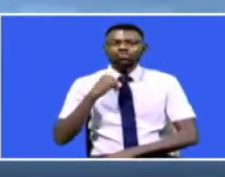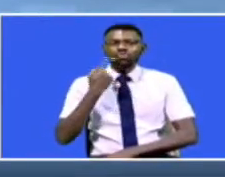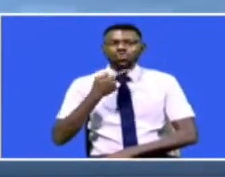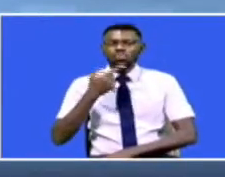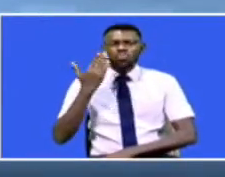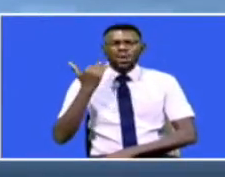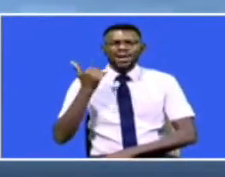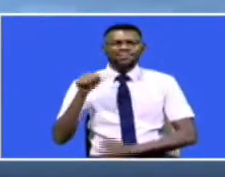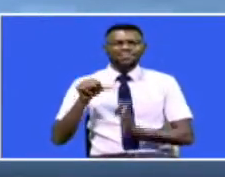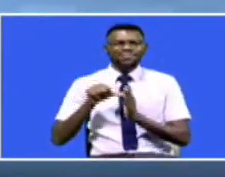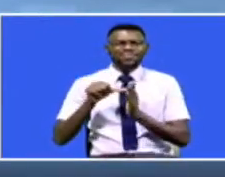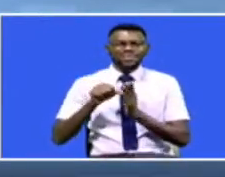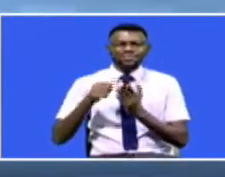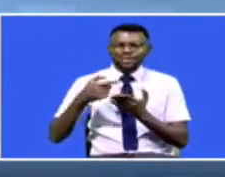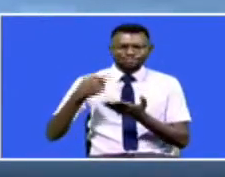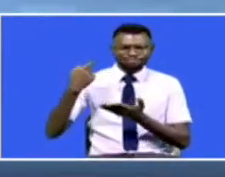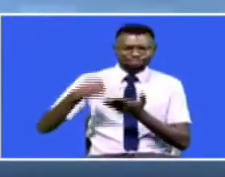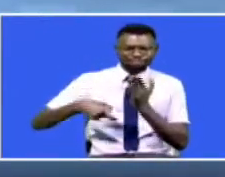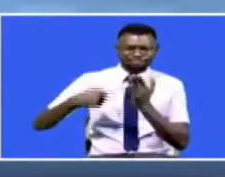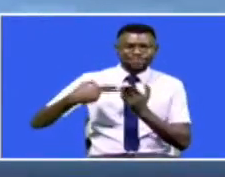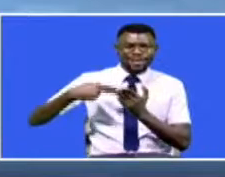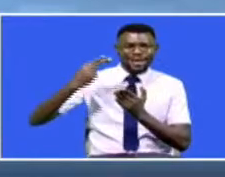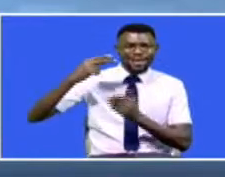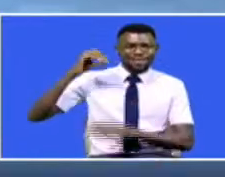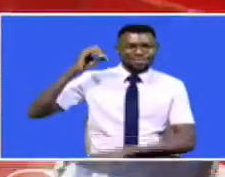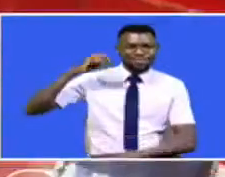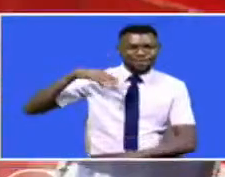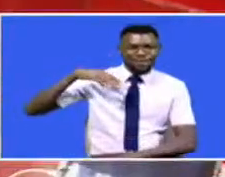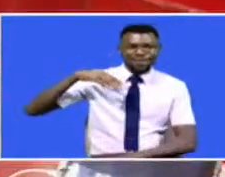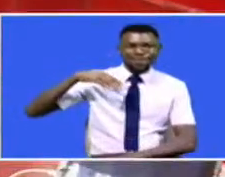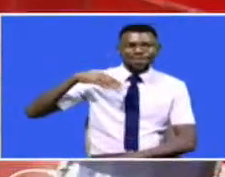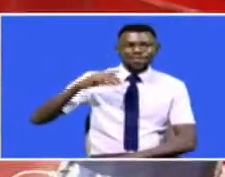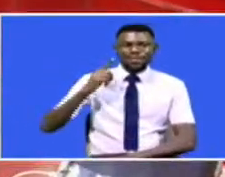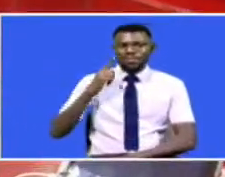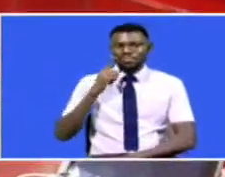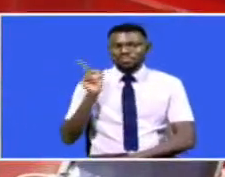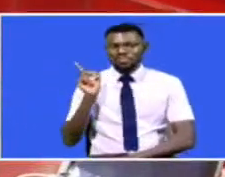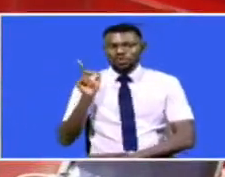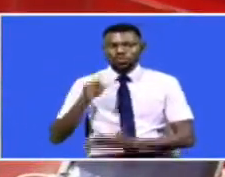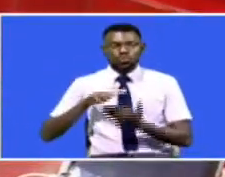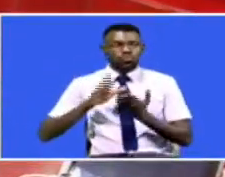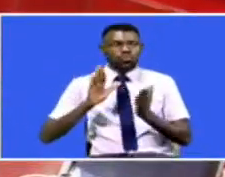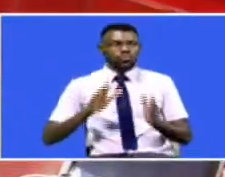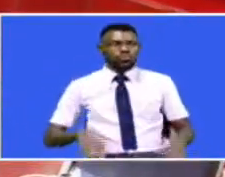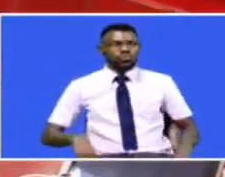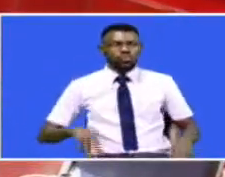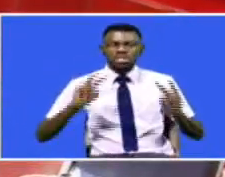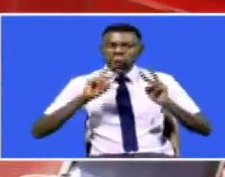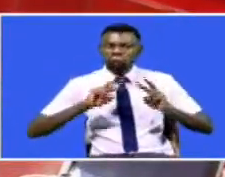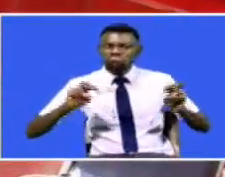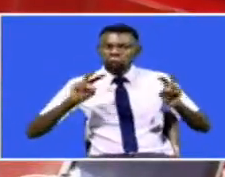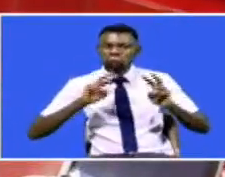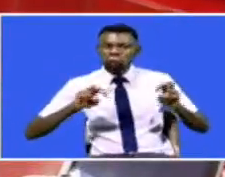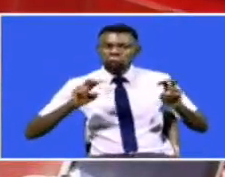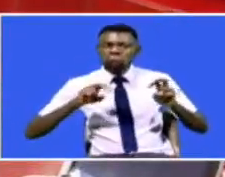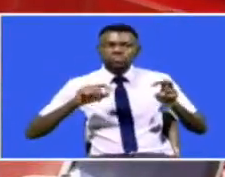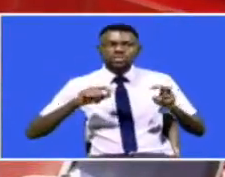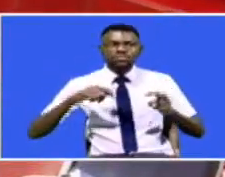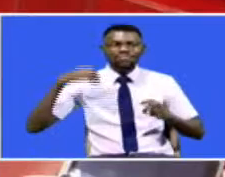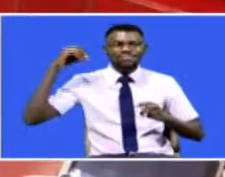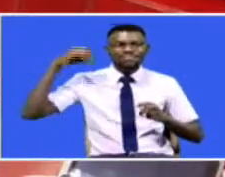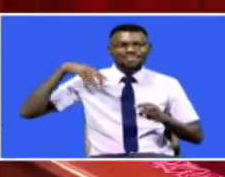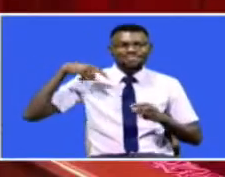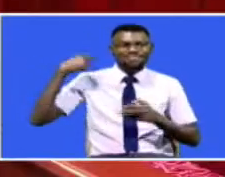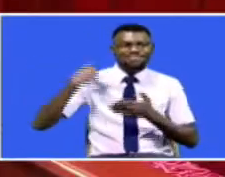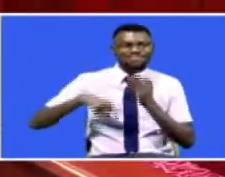power in the country. Jasmine Murani with more. Most companies. The inquiry into the high cost of power